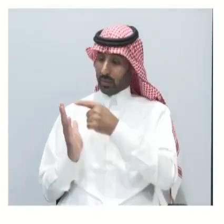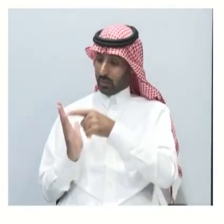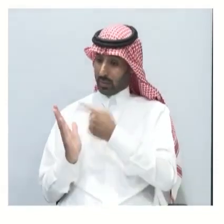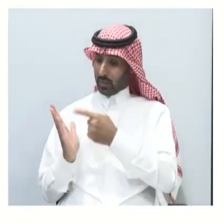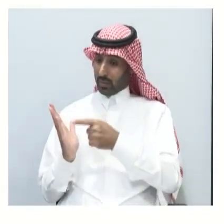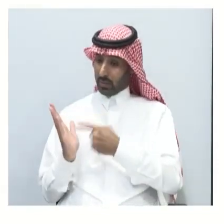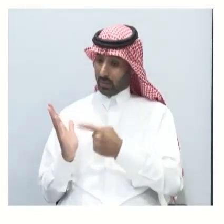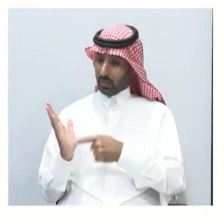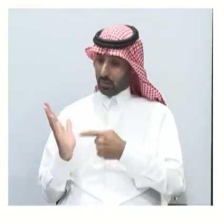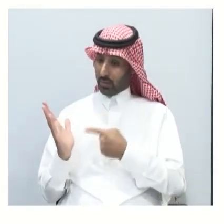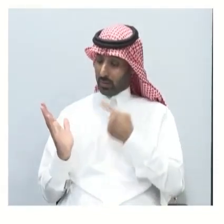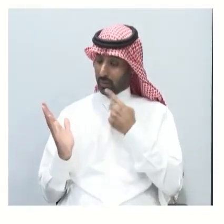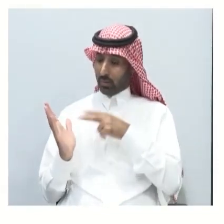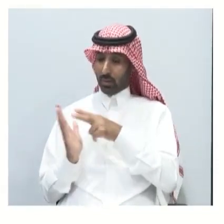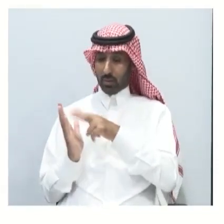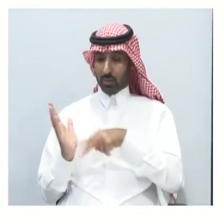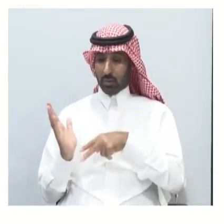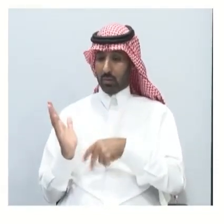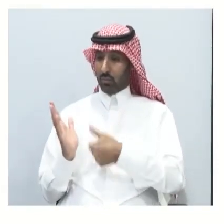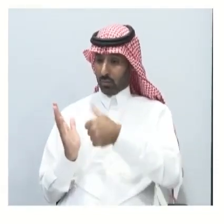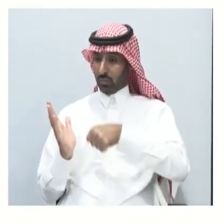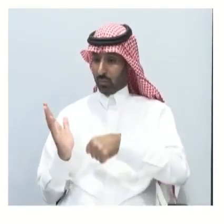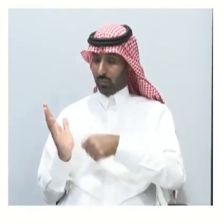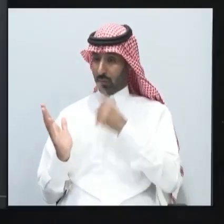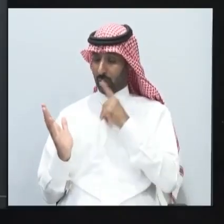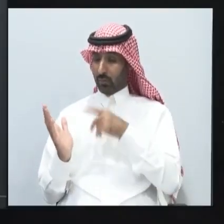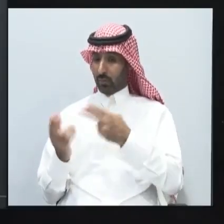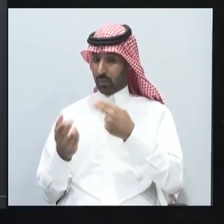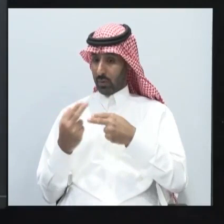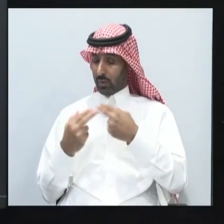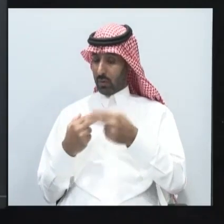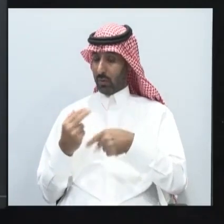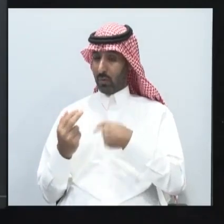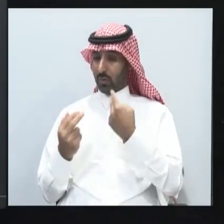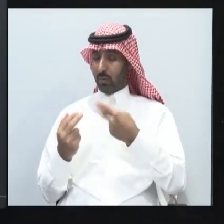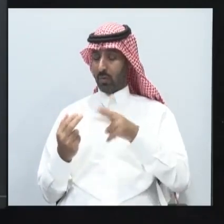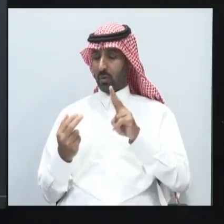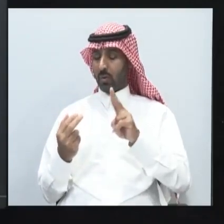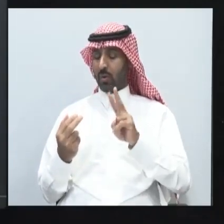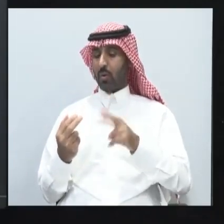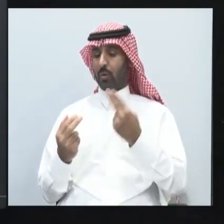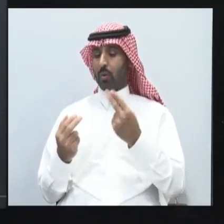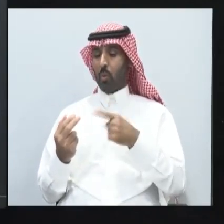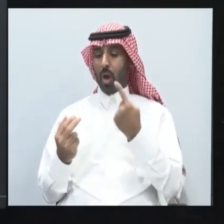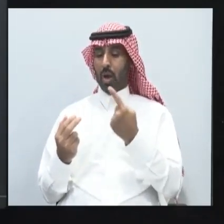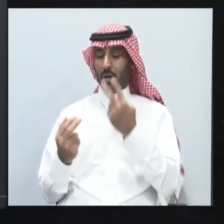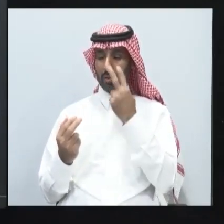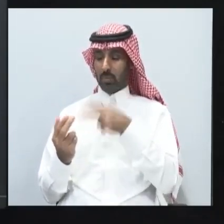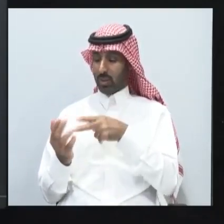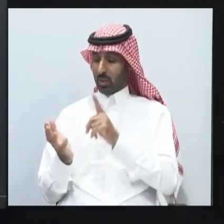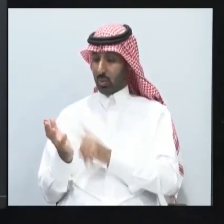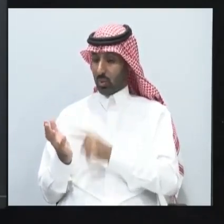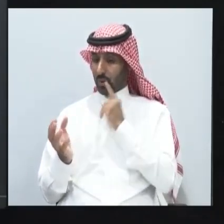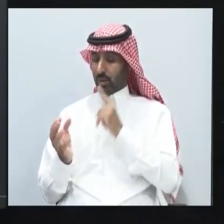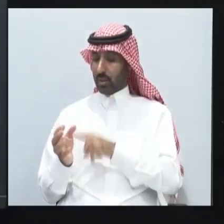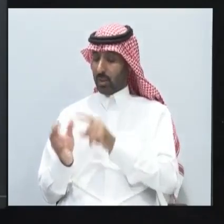Now, you can also use your checklist for evaluation. If you recall, in Unit 1, we use the same checklist to make sure that you have